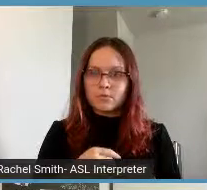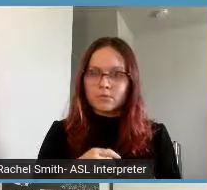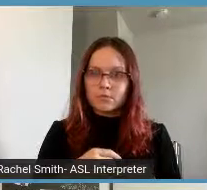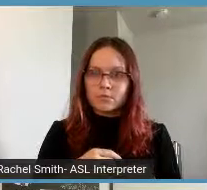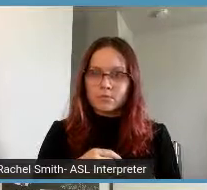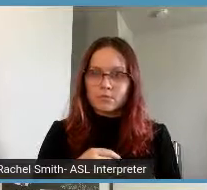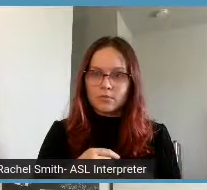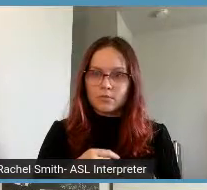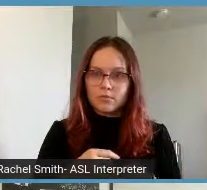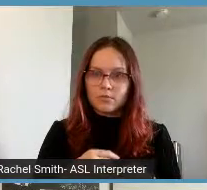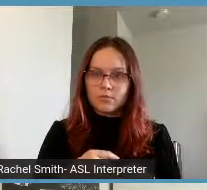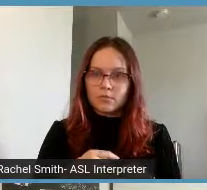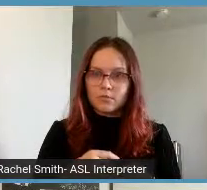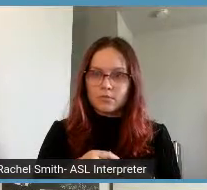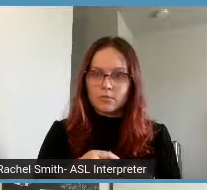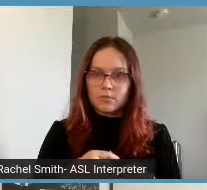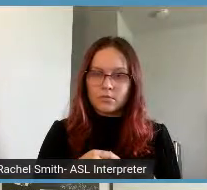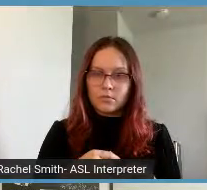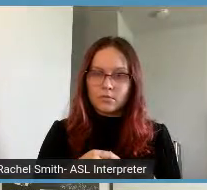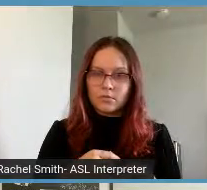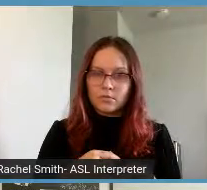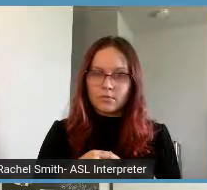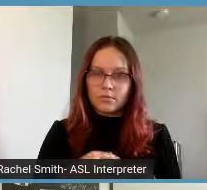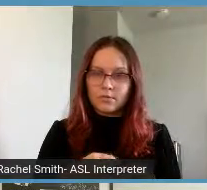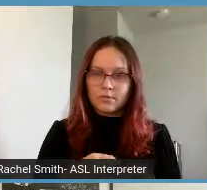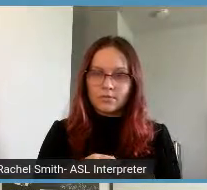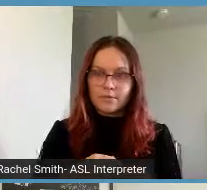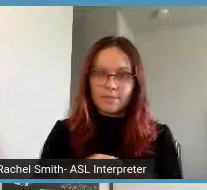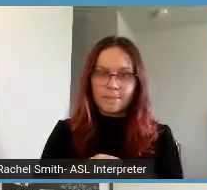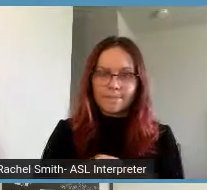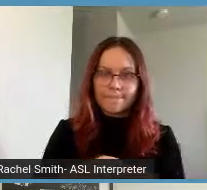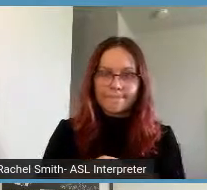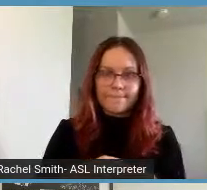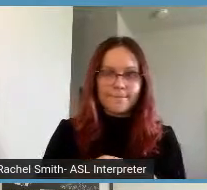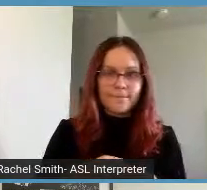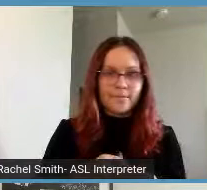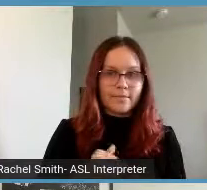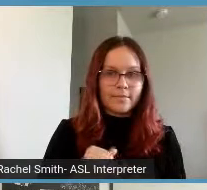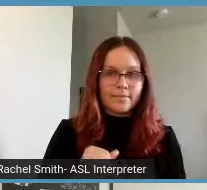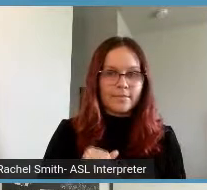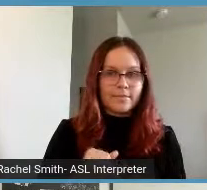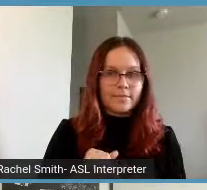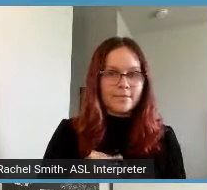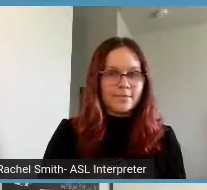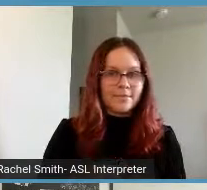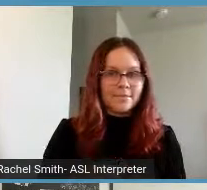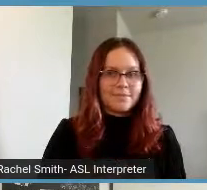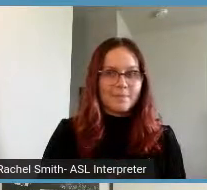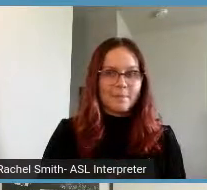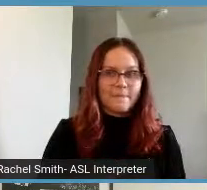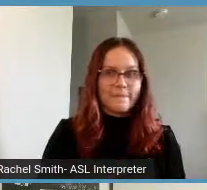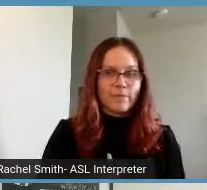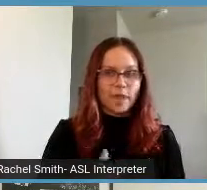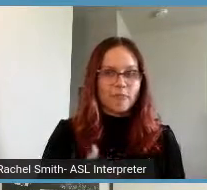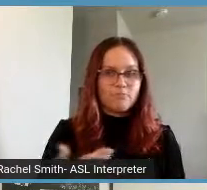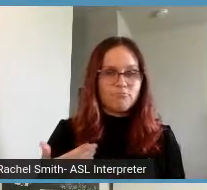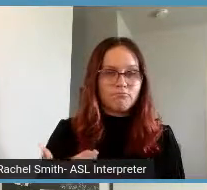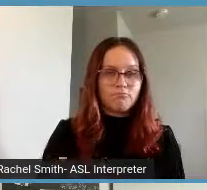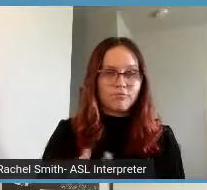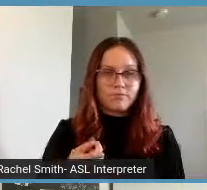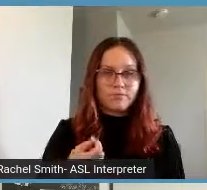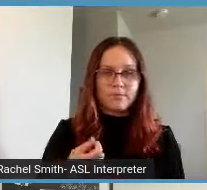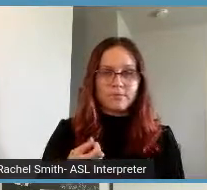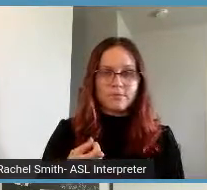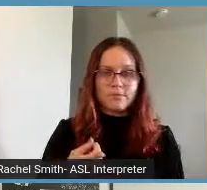the Western canon, a supernova of possibilities. And I invite you, dear